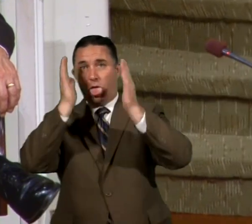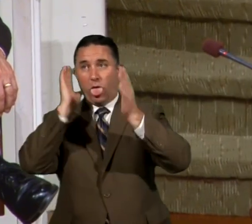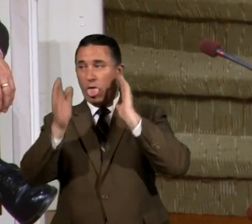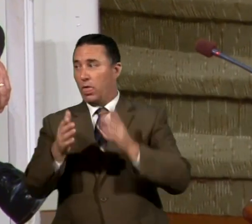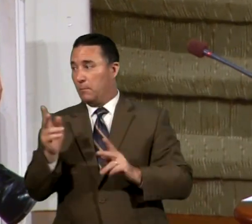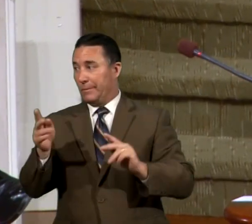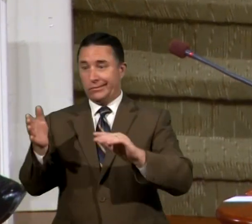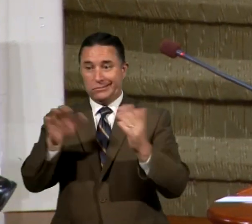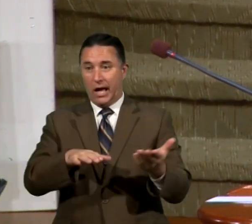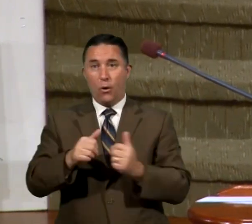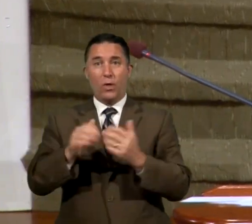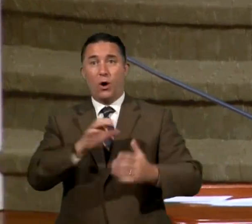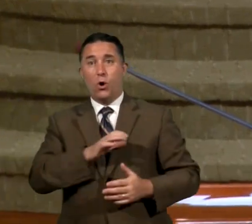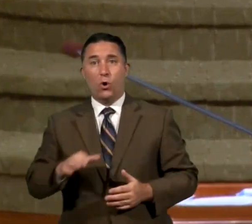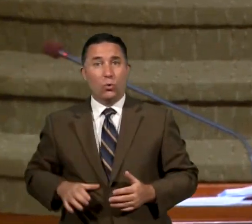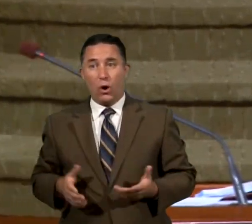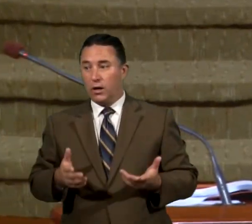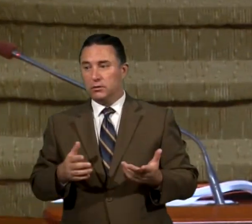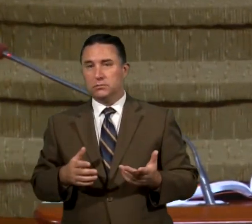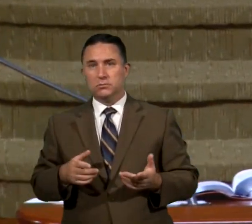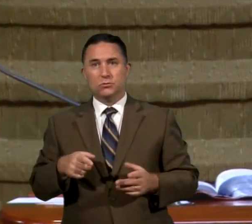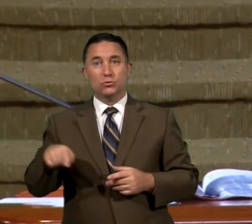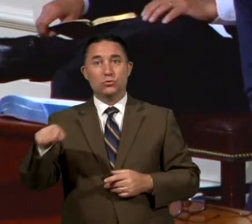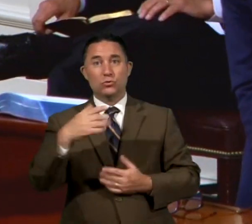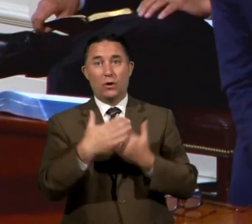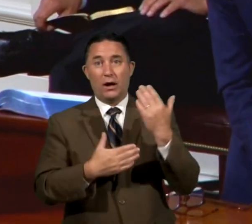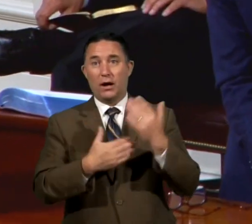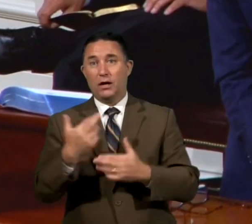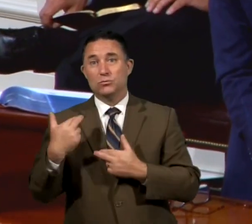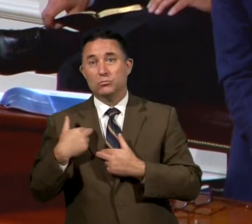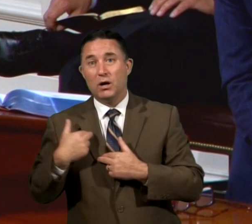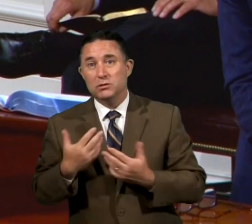people die without Christ, and it's going to be on your hands.